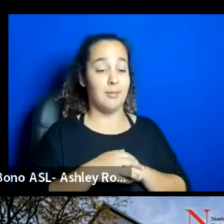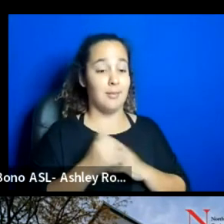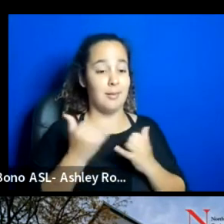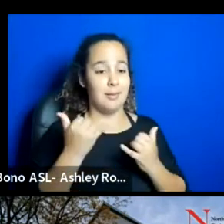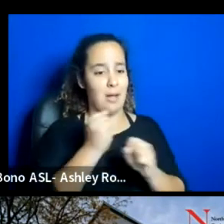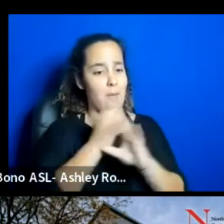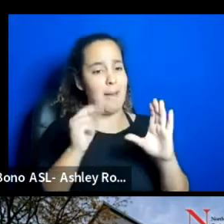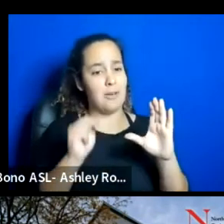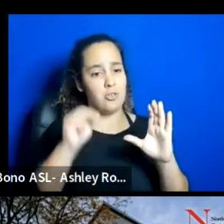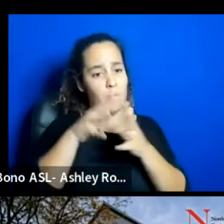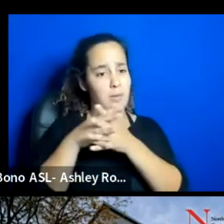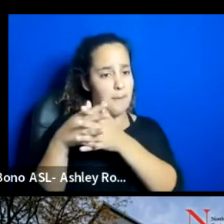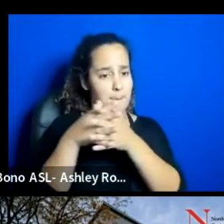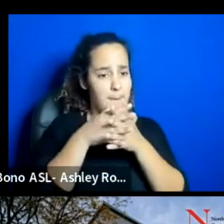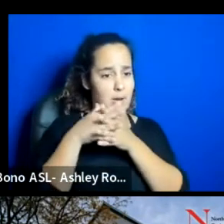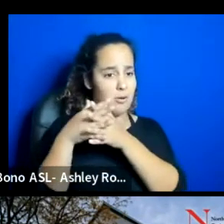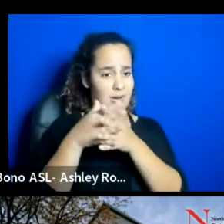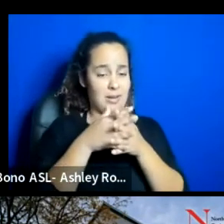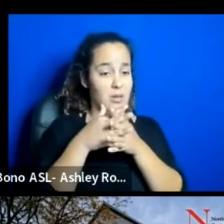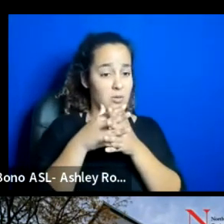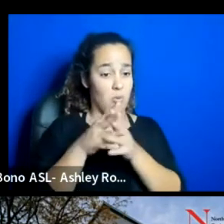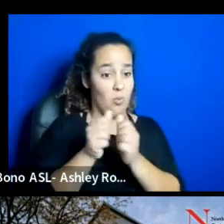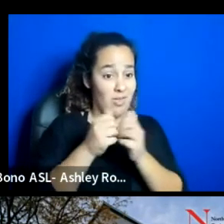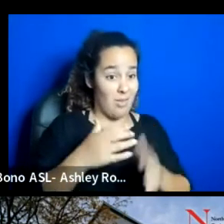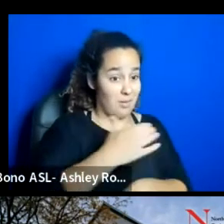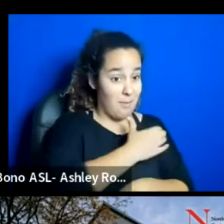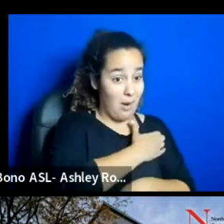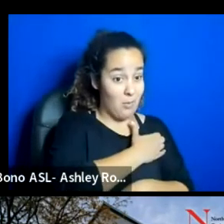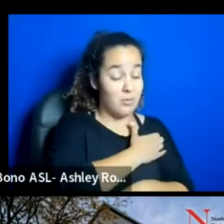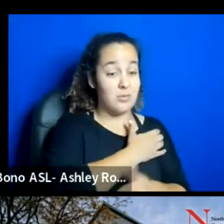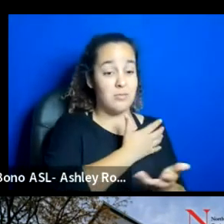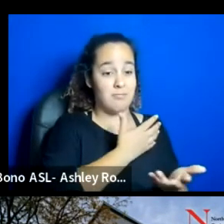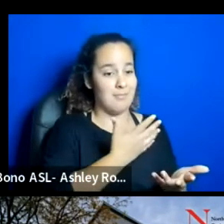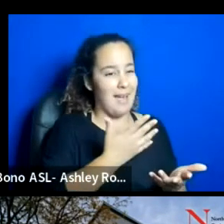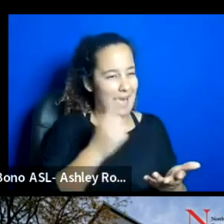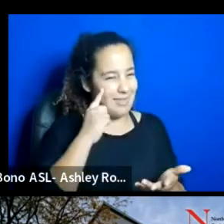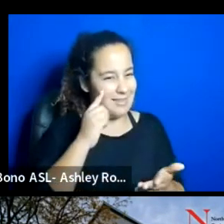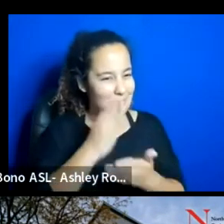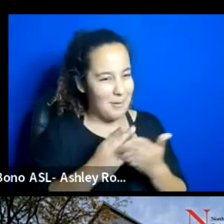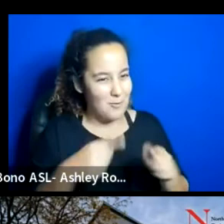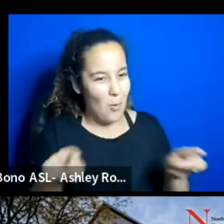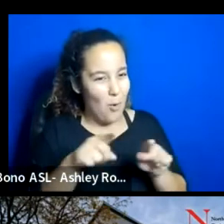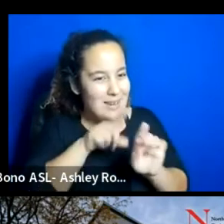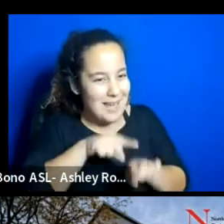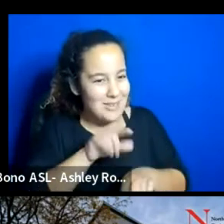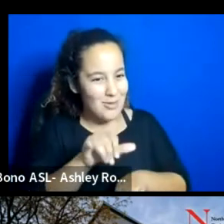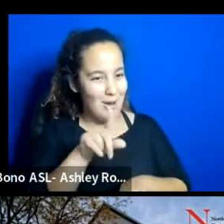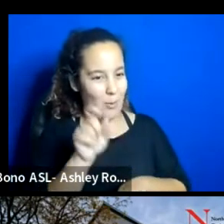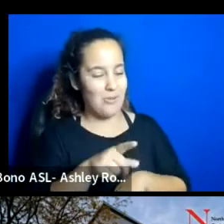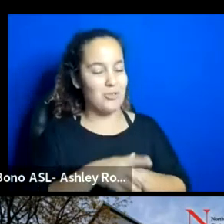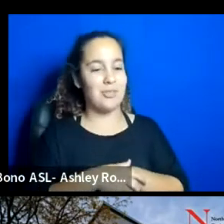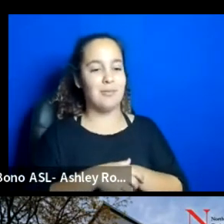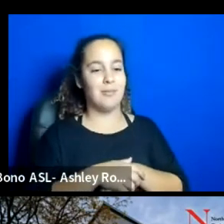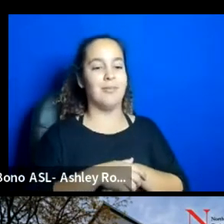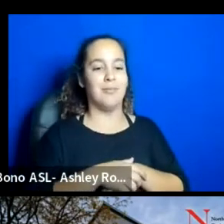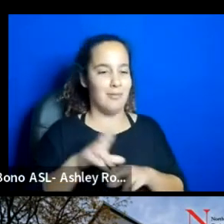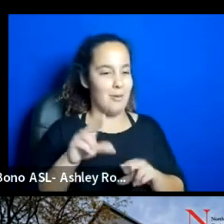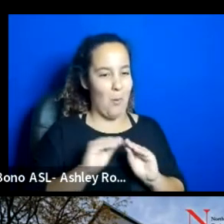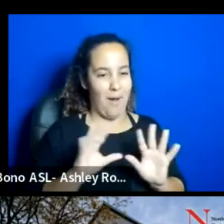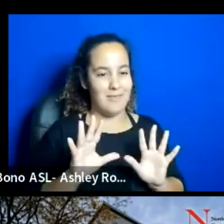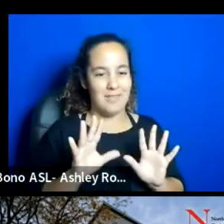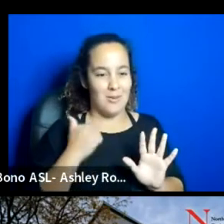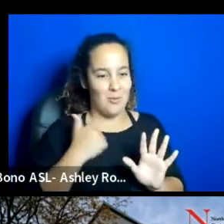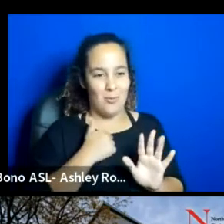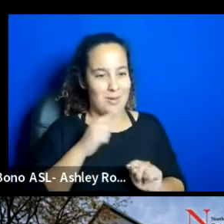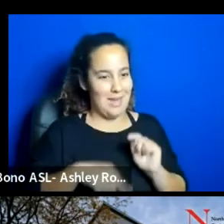theatrical production without the powers? I think some of you have already answered that question as well. No, obviously the answer is we